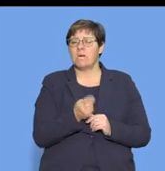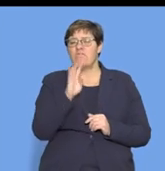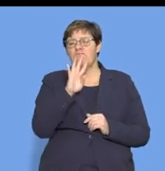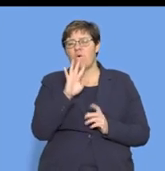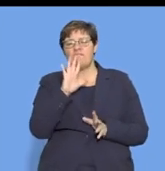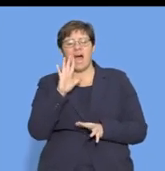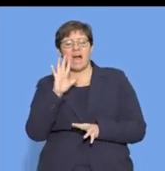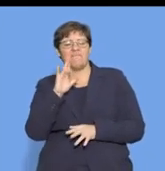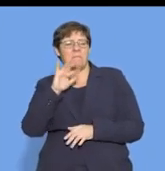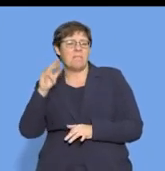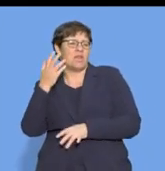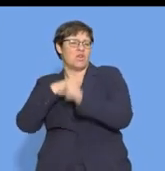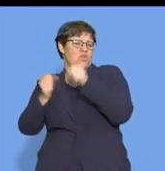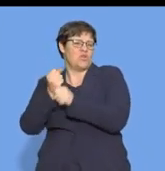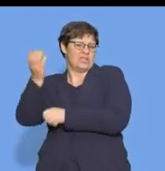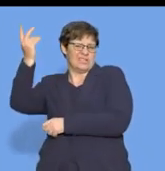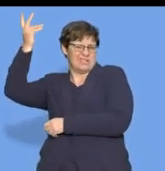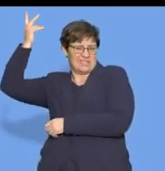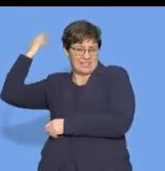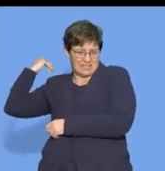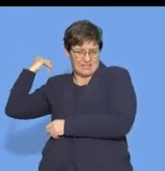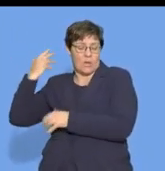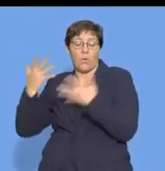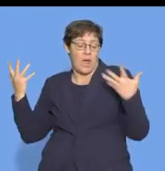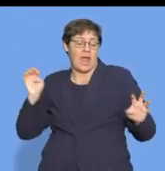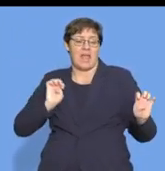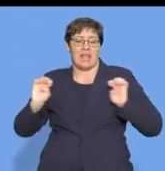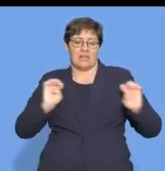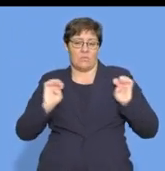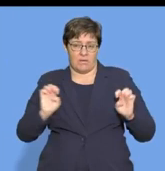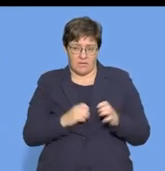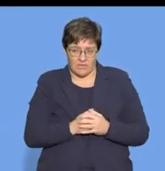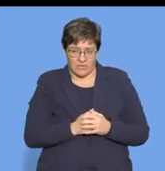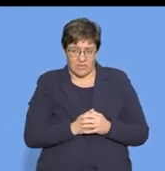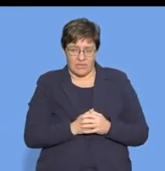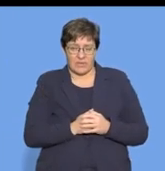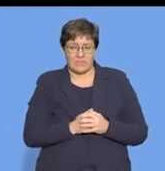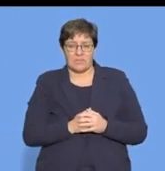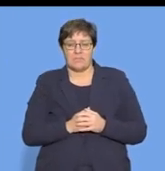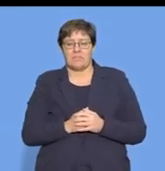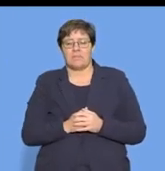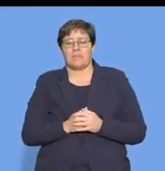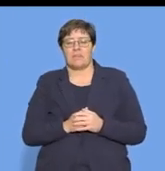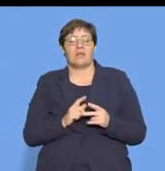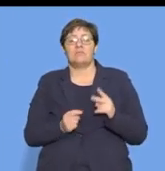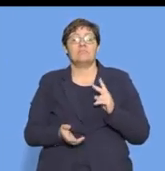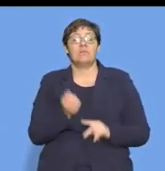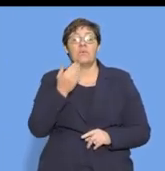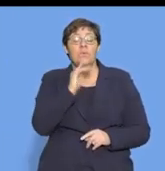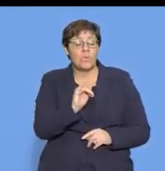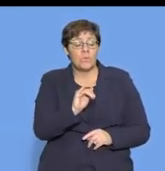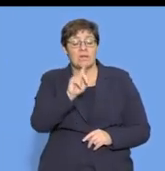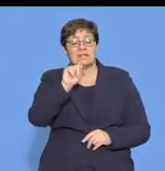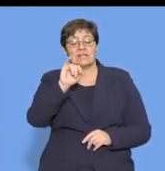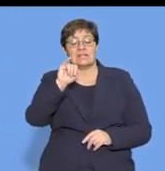it was found that they lived about 4 to 5 million years ago in Ethiopia. So they are in Africa. They were discovered